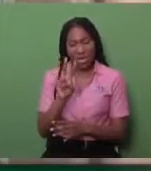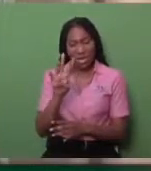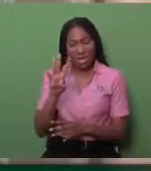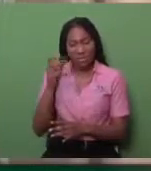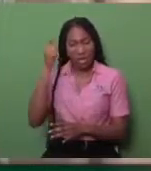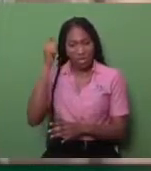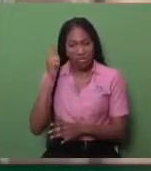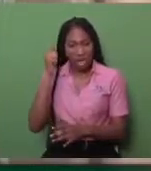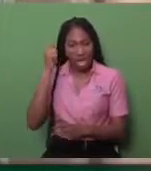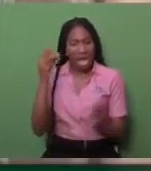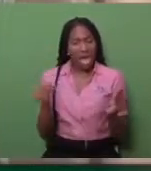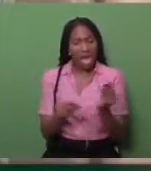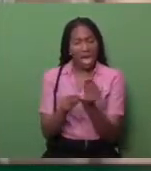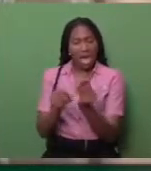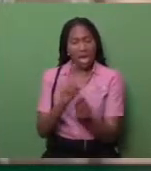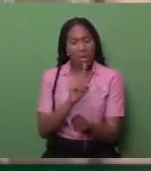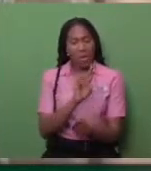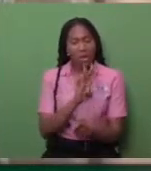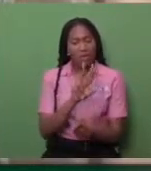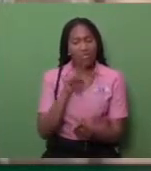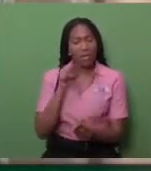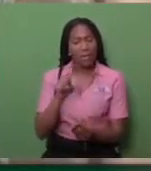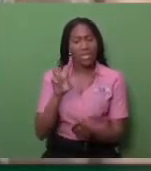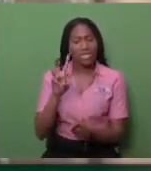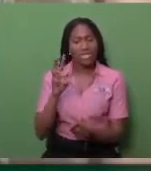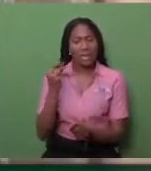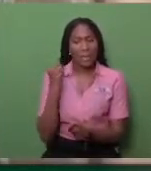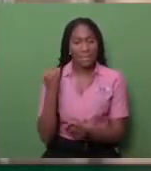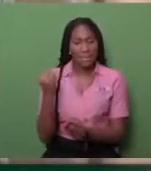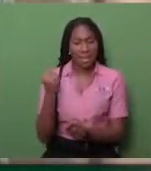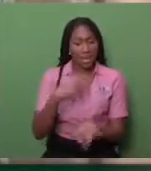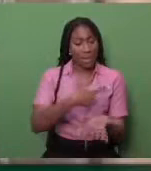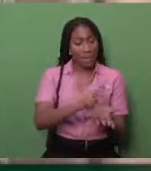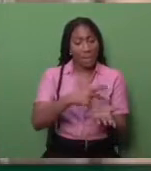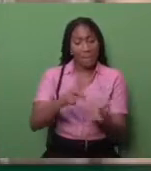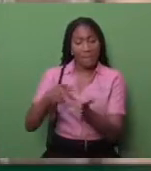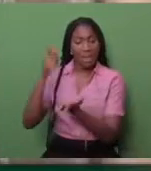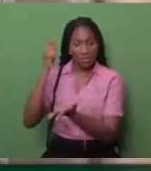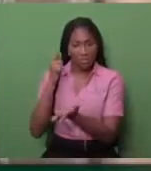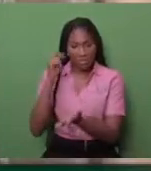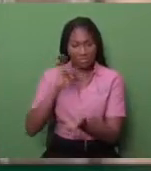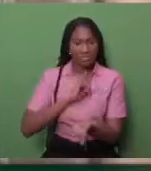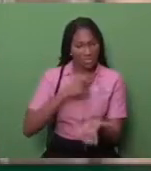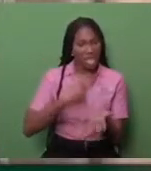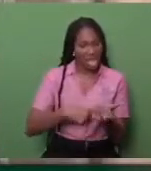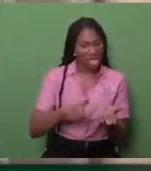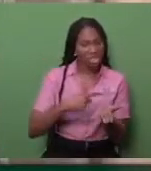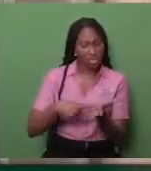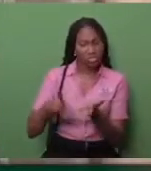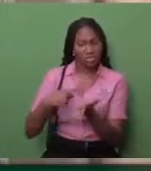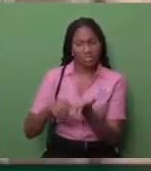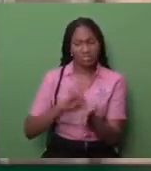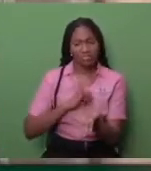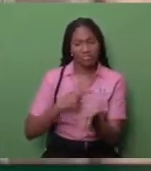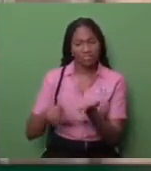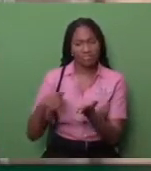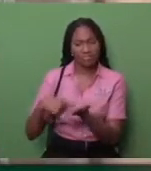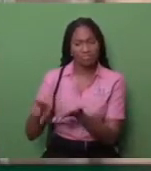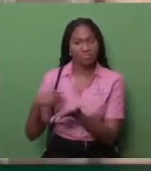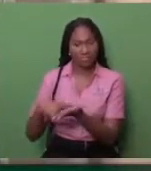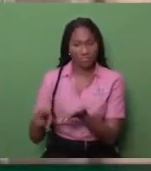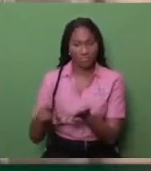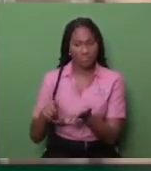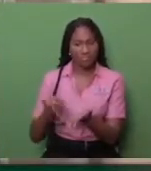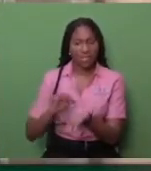of 143.6 million have been paid. Well, I checked the yellow books. And let me tell you what